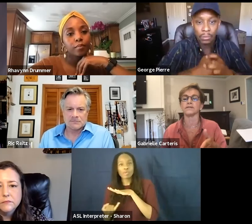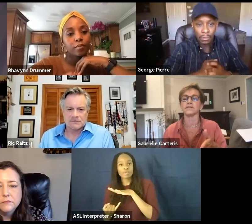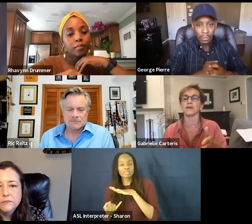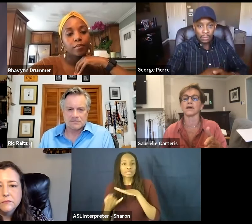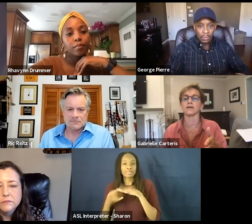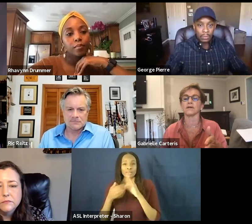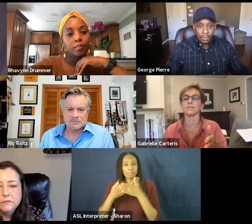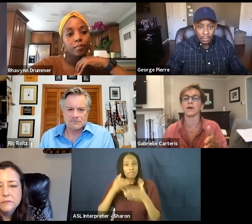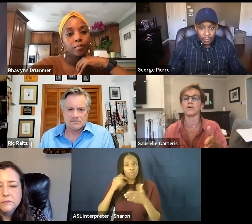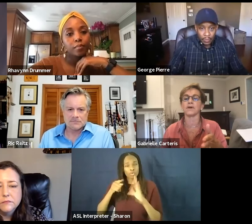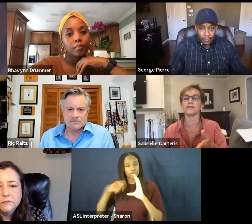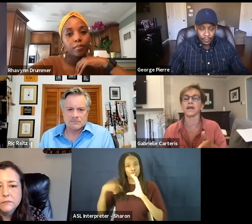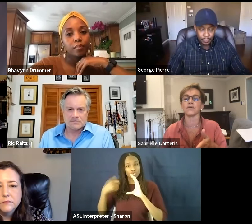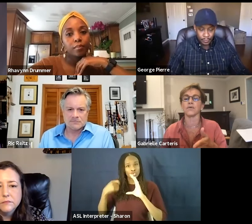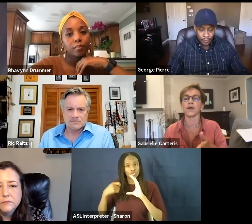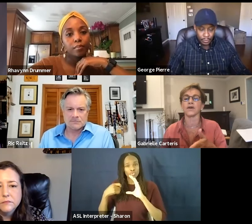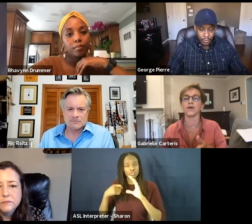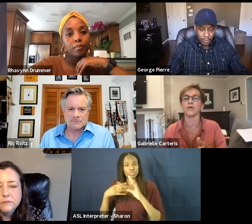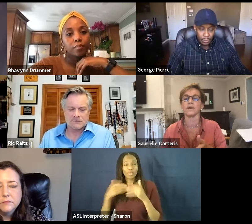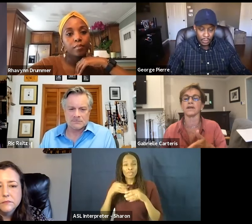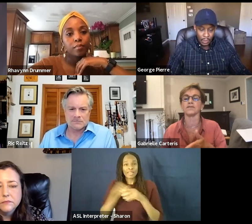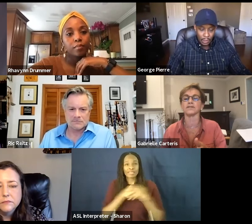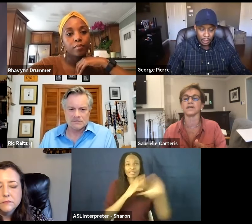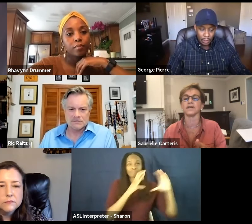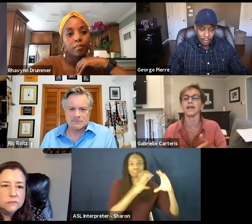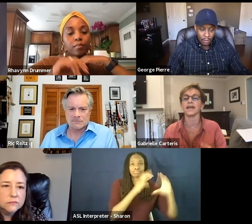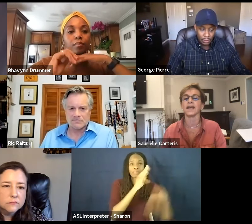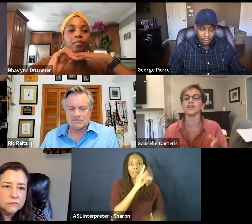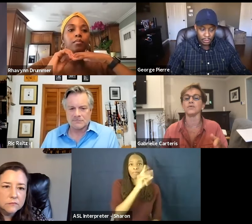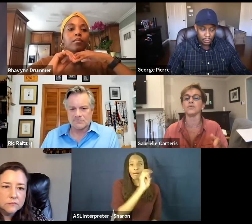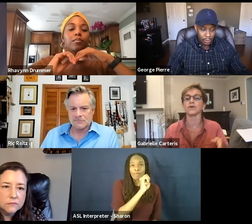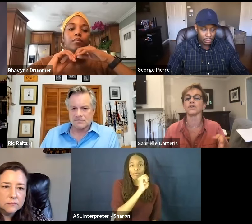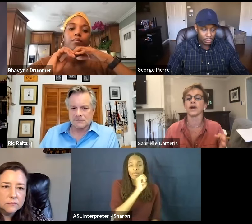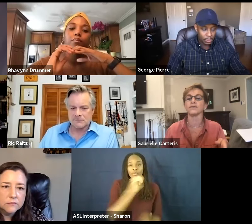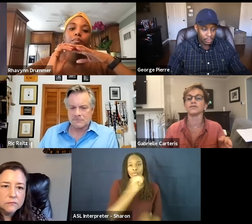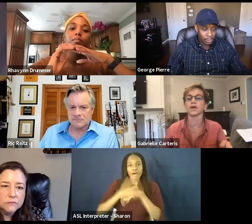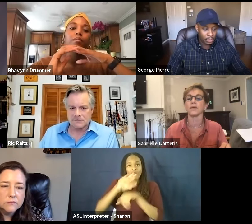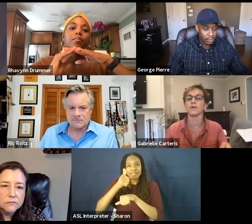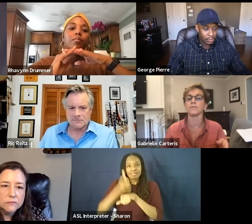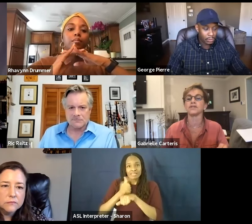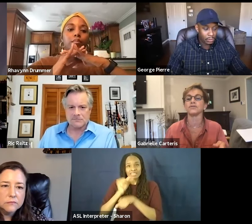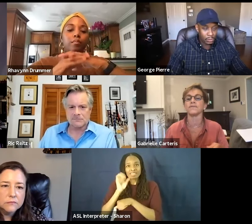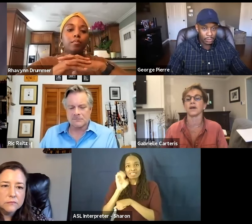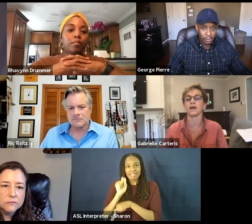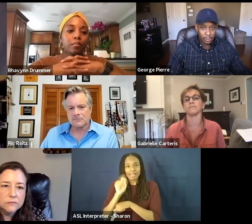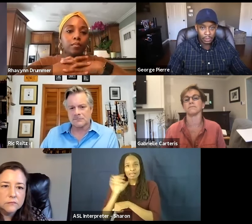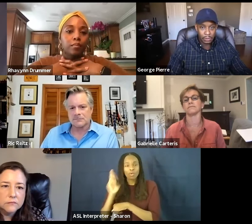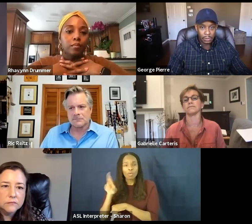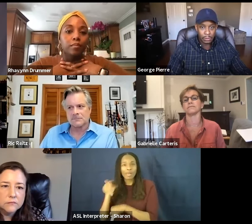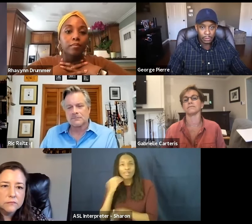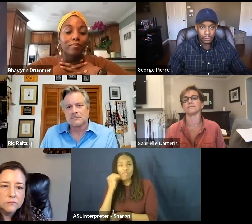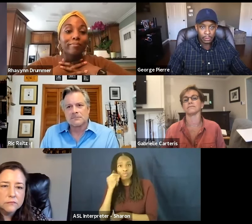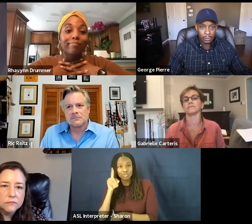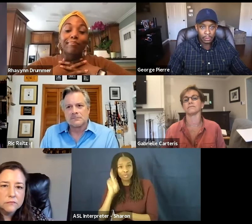on set or at home in another city, can you work your other job or must you give it up?